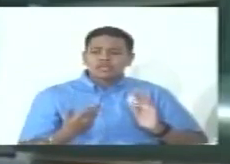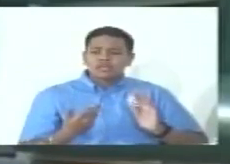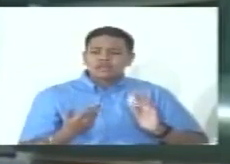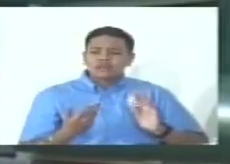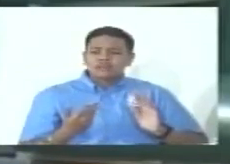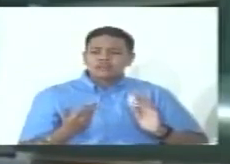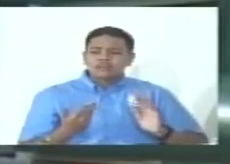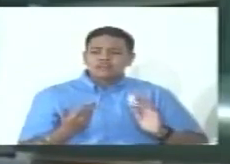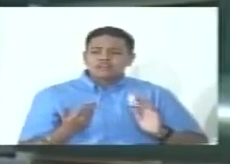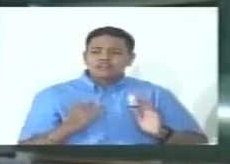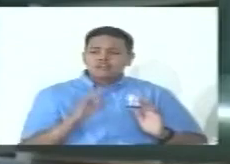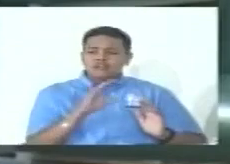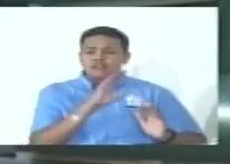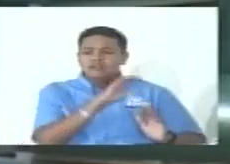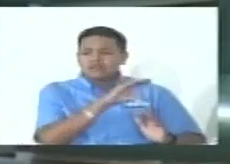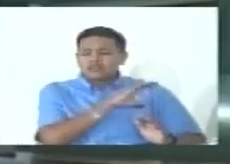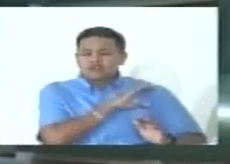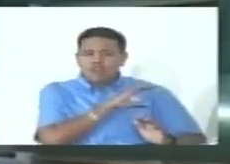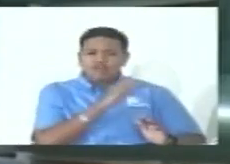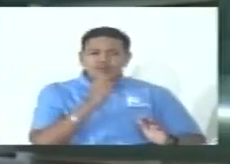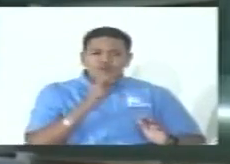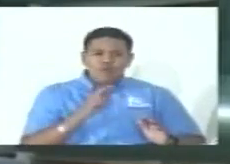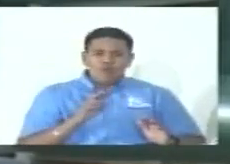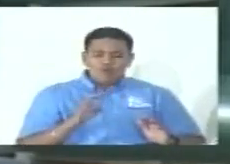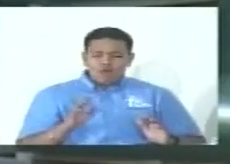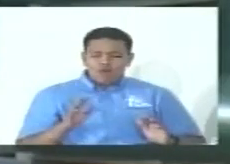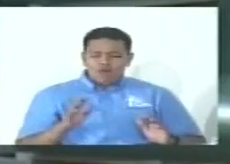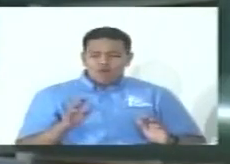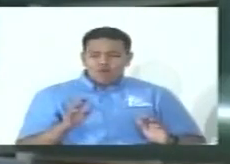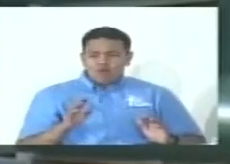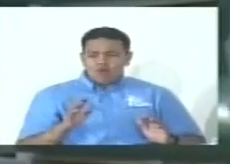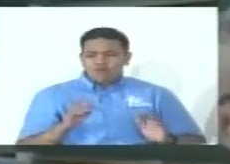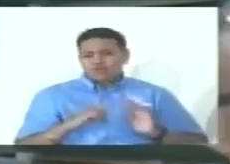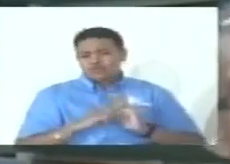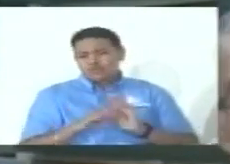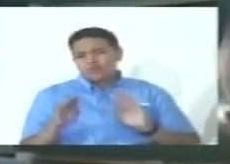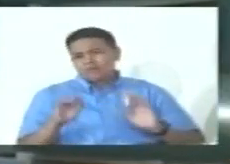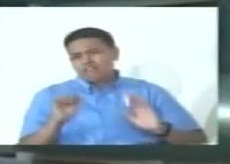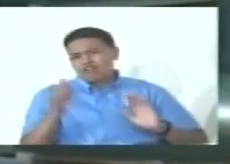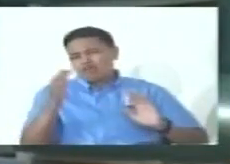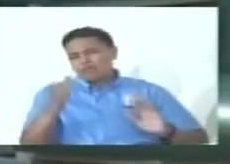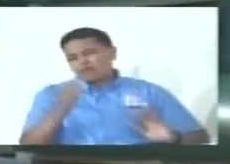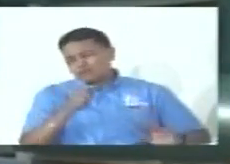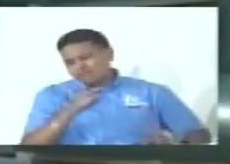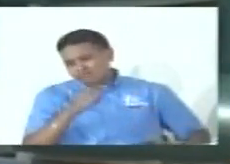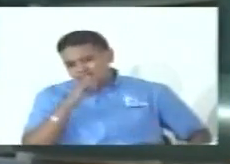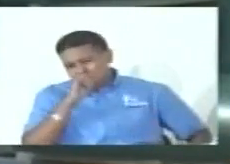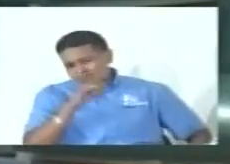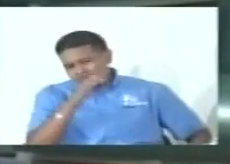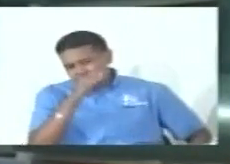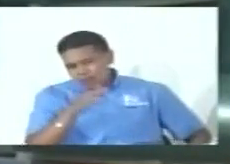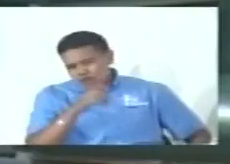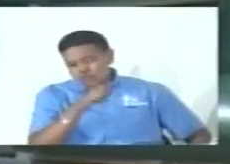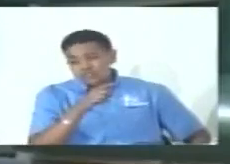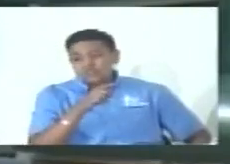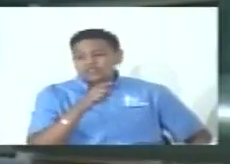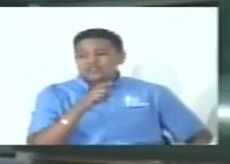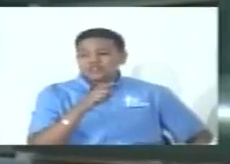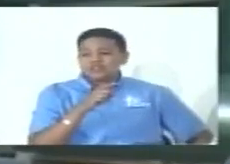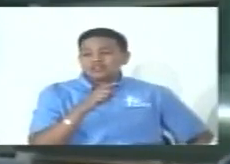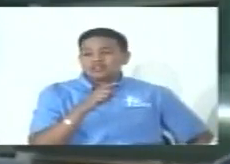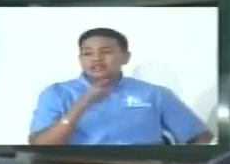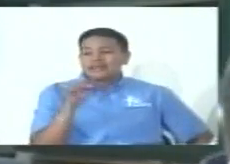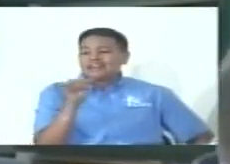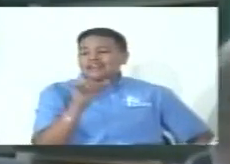traits or characteristics of another person, and you will say that that person is